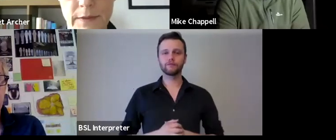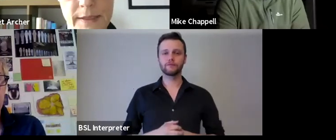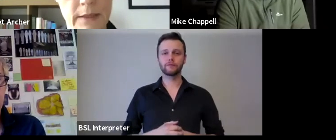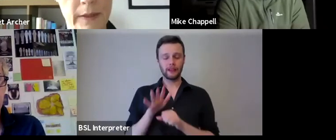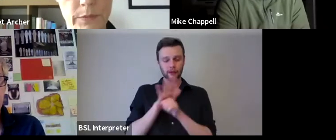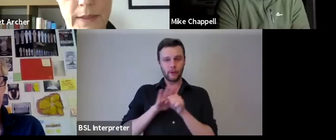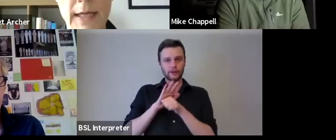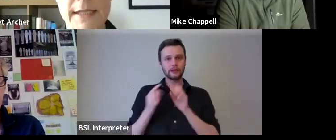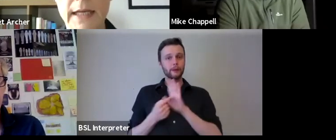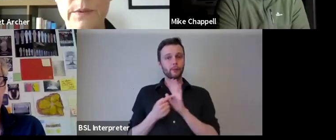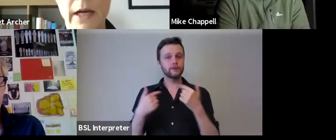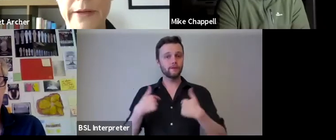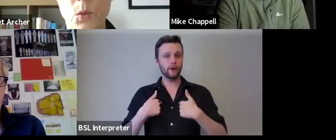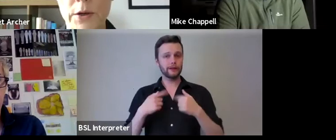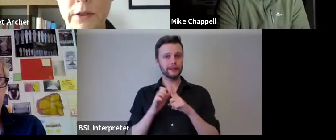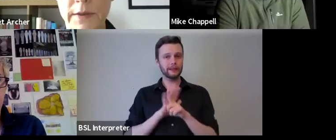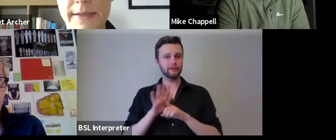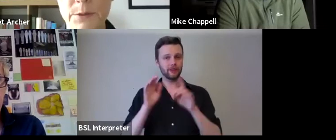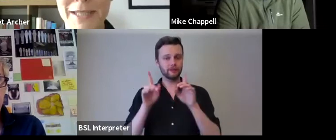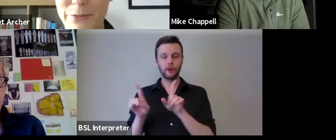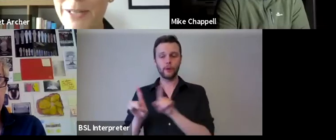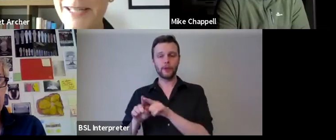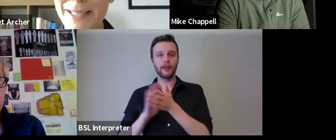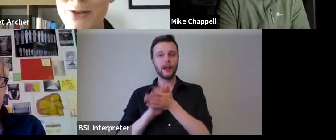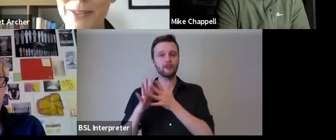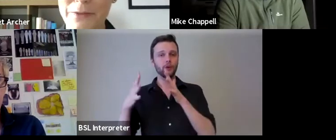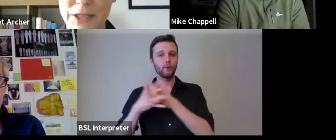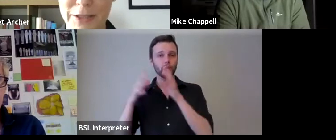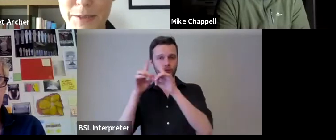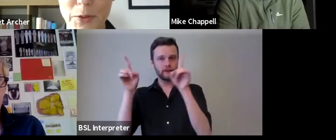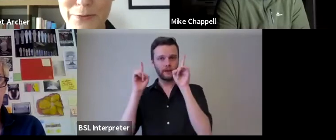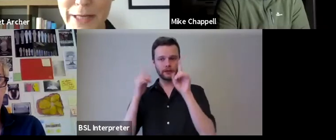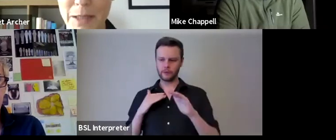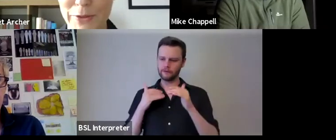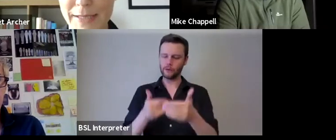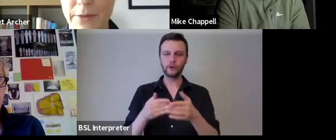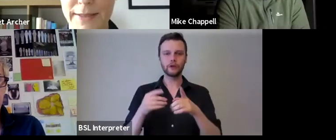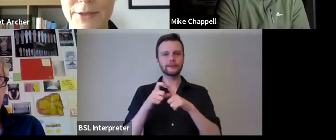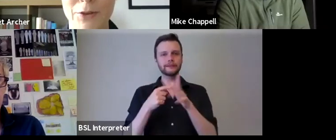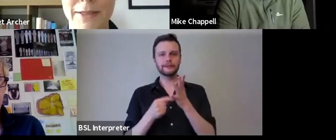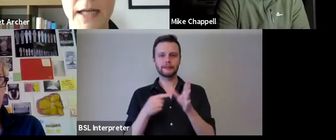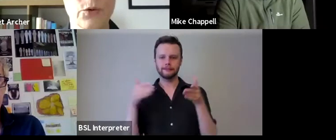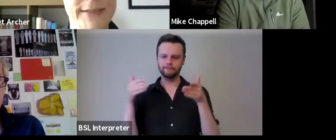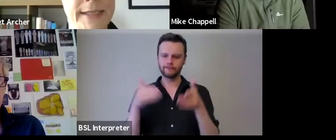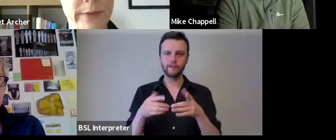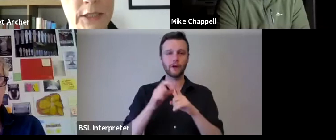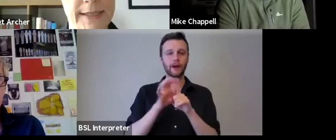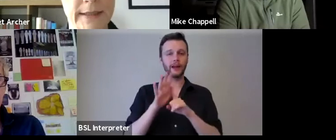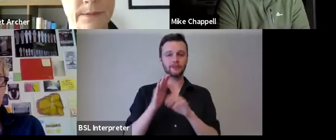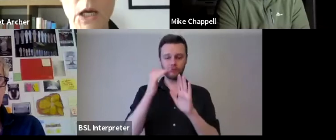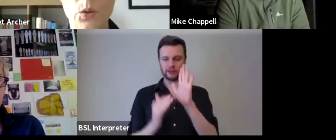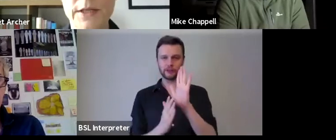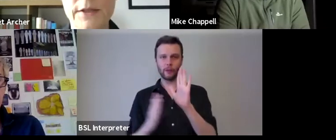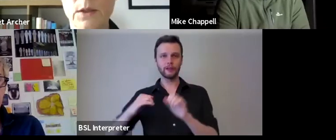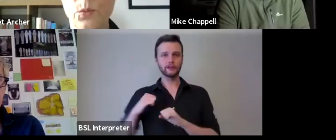us at the University of Edinburgh. Together with Harriet Watt University, we're delivering data-driven innovation as part of the Edinburgh and South East Scotland City Region